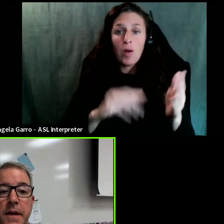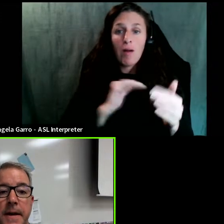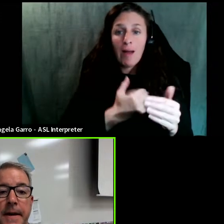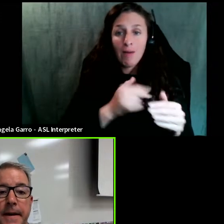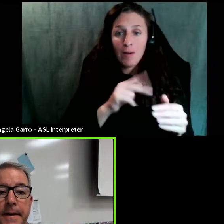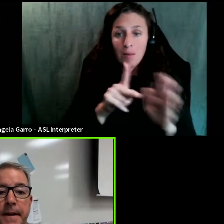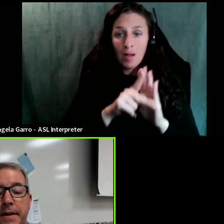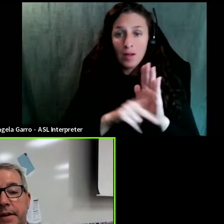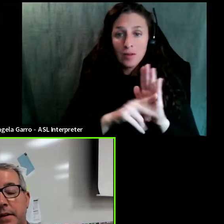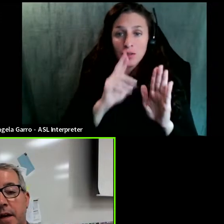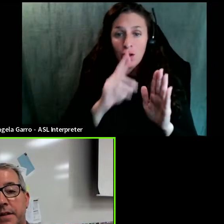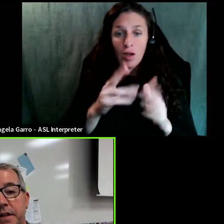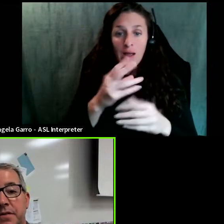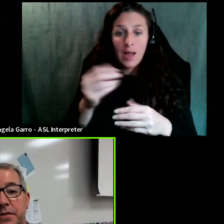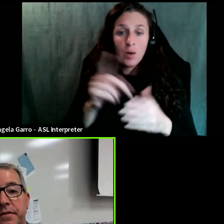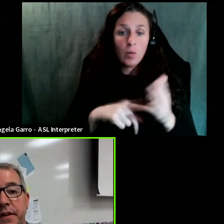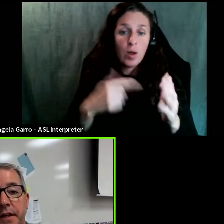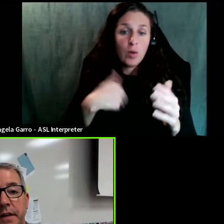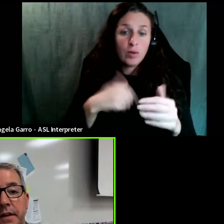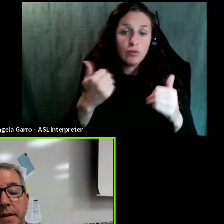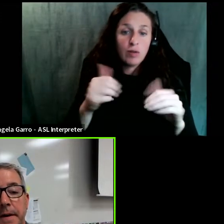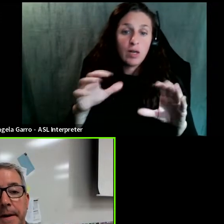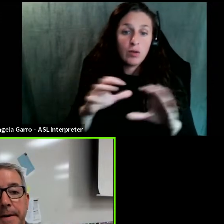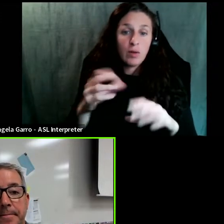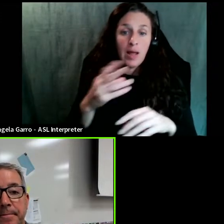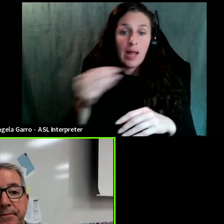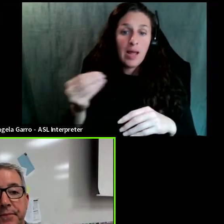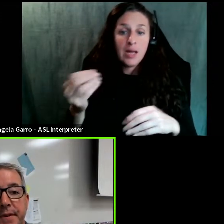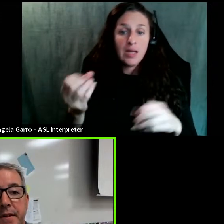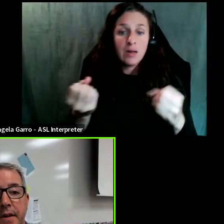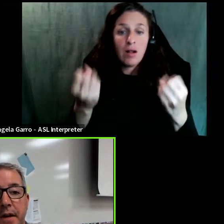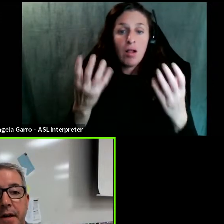do. And I think a lot of teachers are feeling